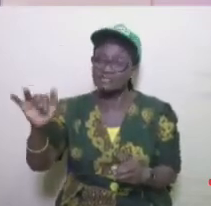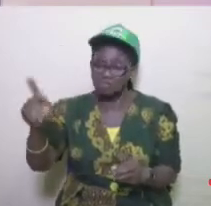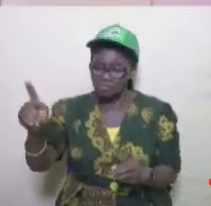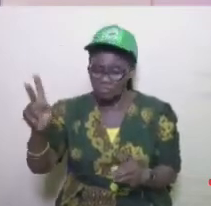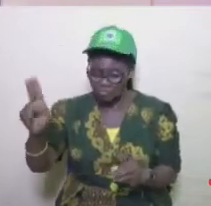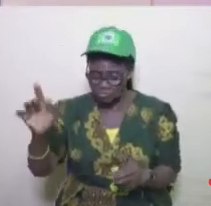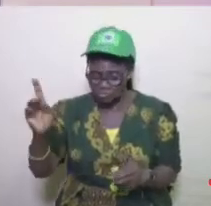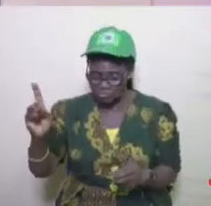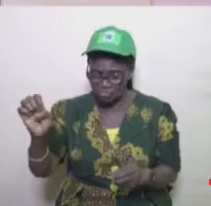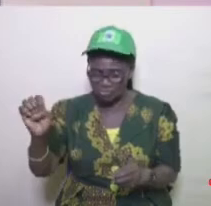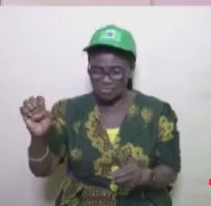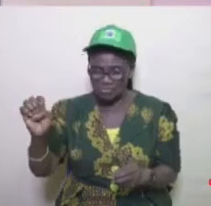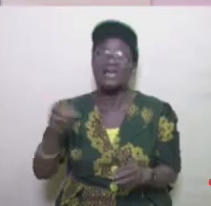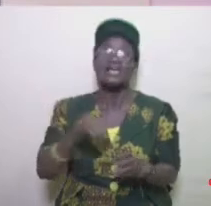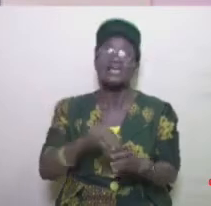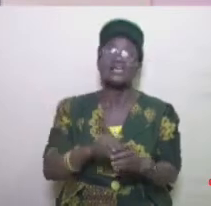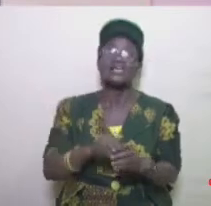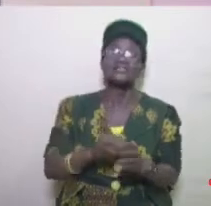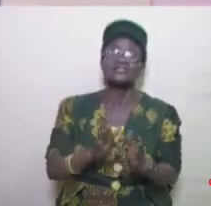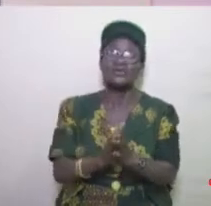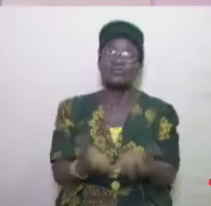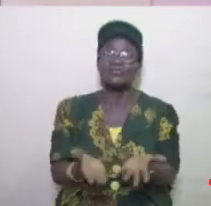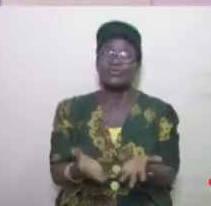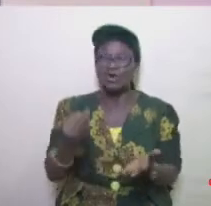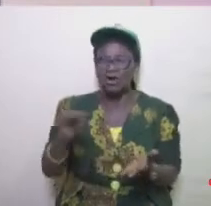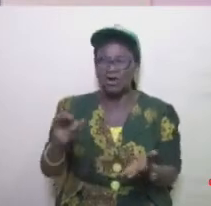Fortitude. In the book of